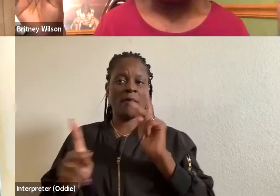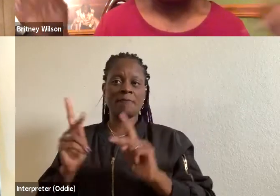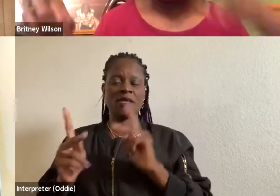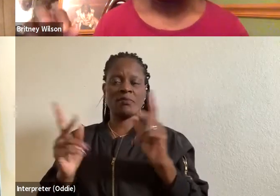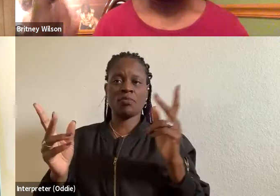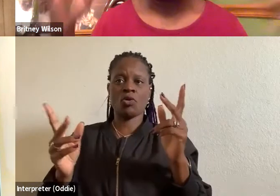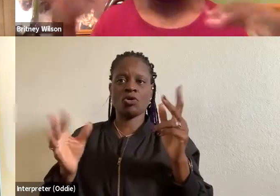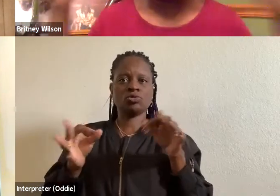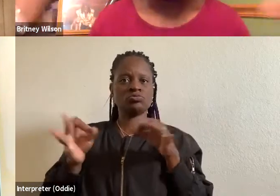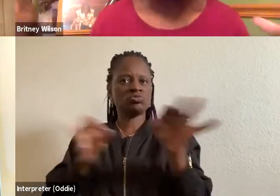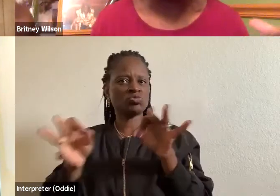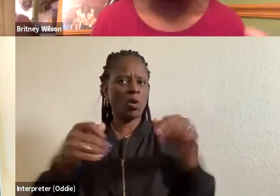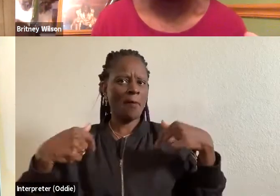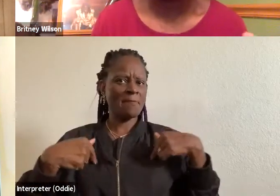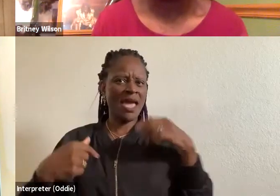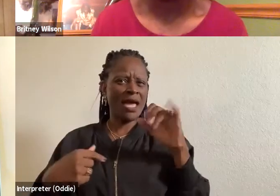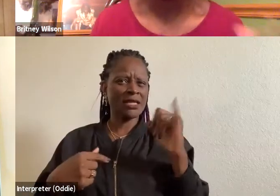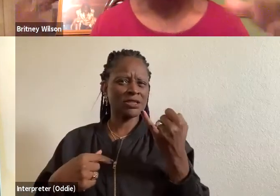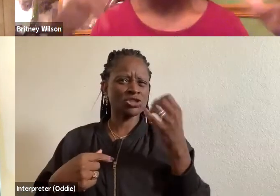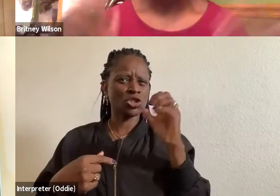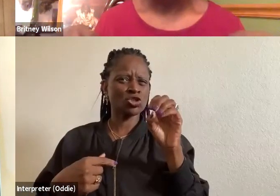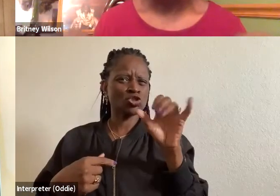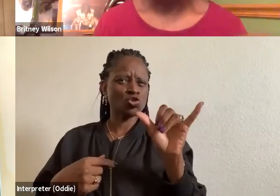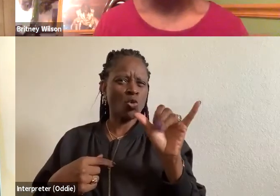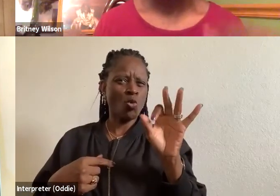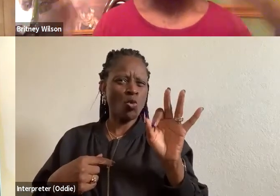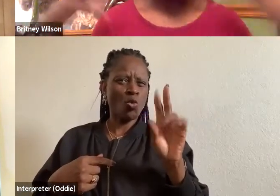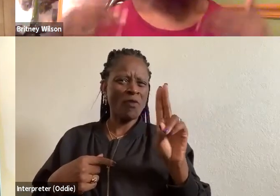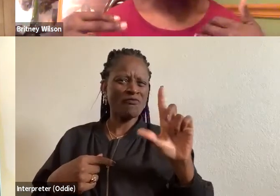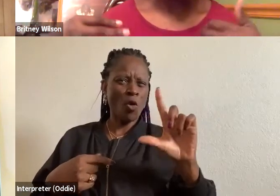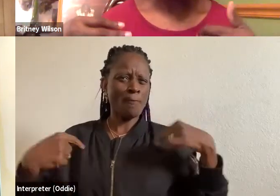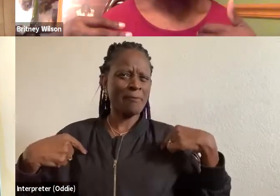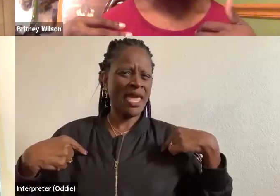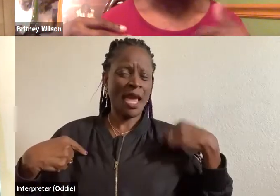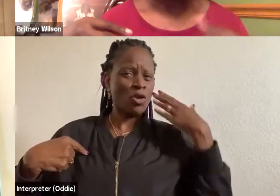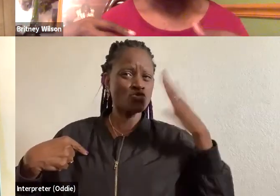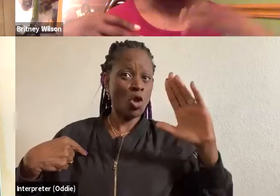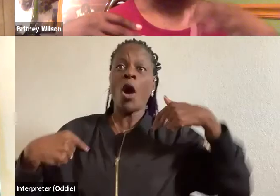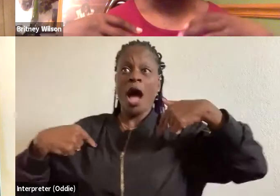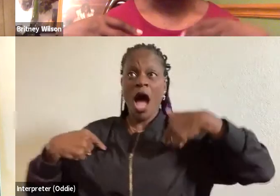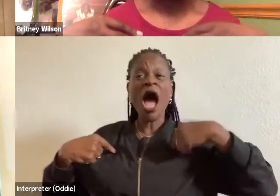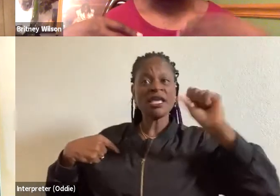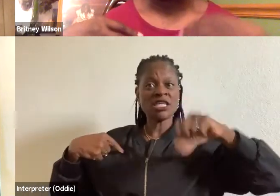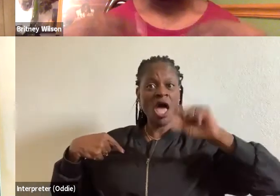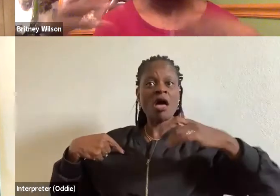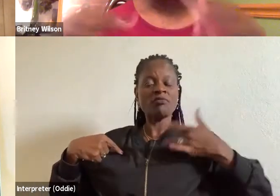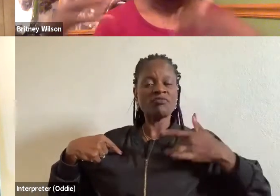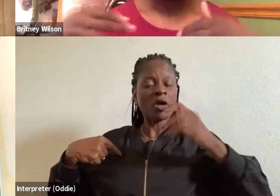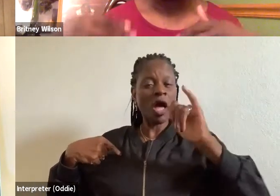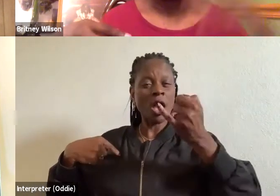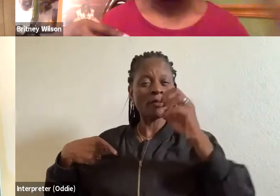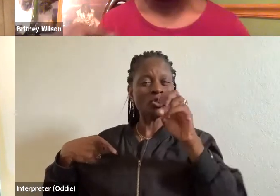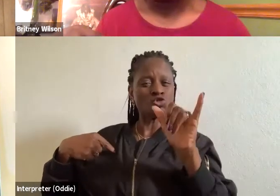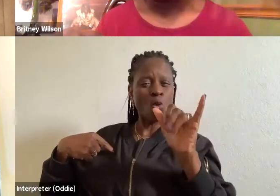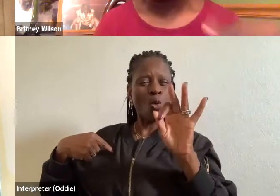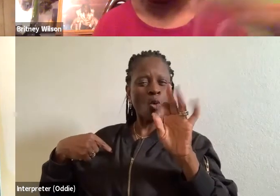joyful. And that sounds horrible to say, but I would describe myself that way. But I guess I started thinking about